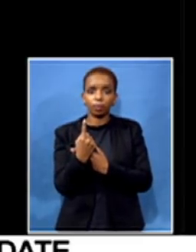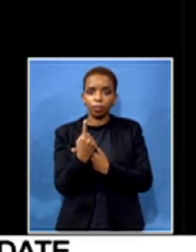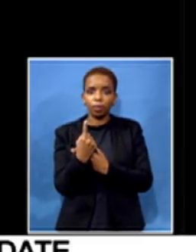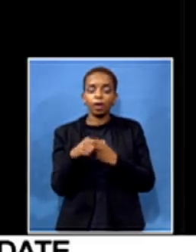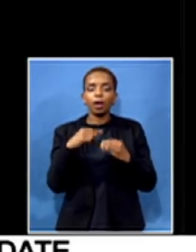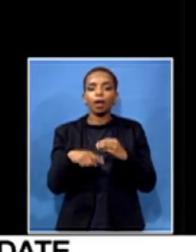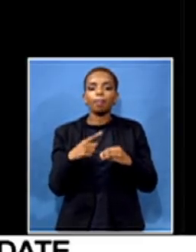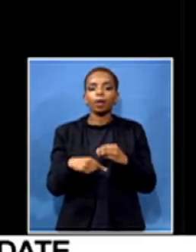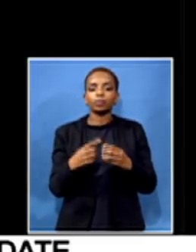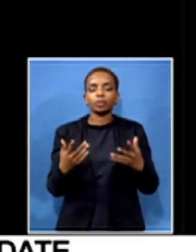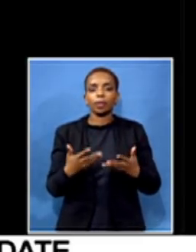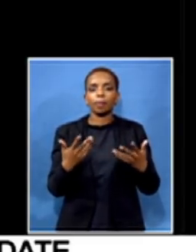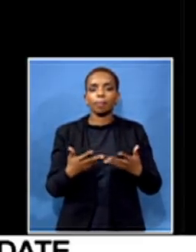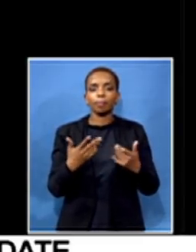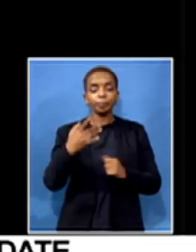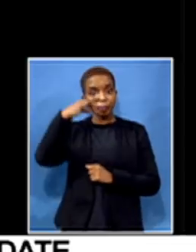the government